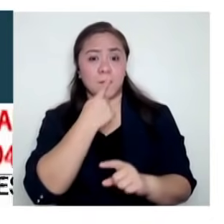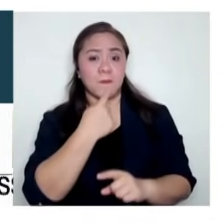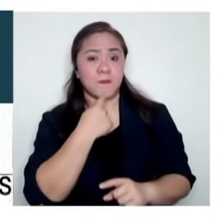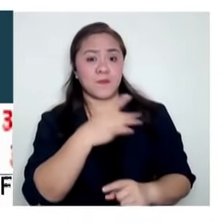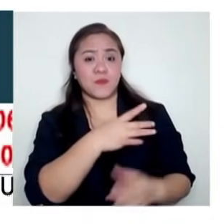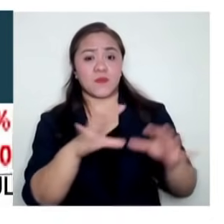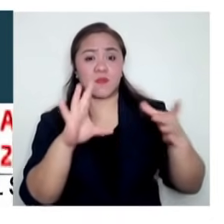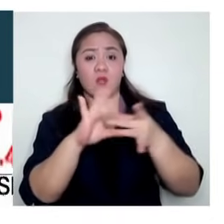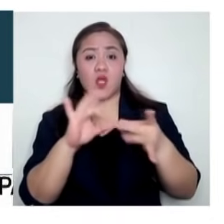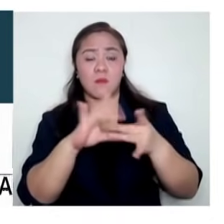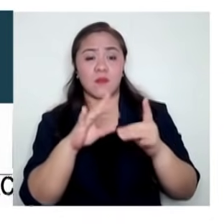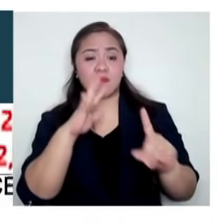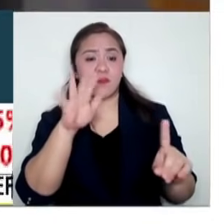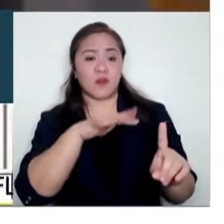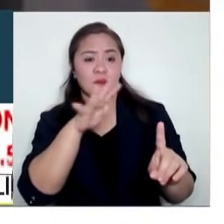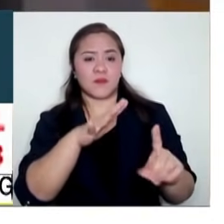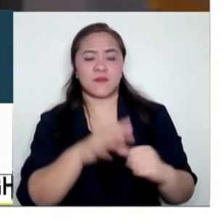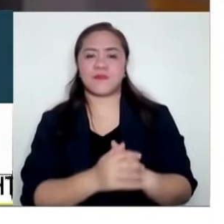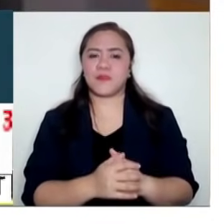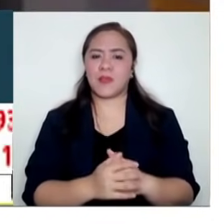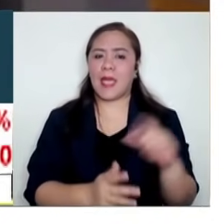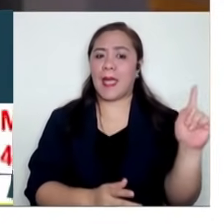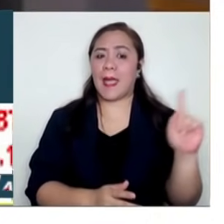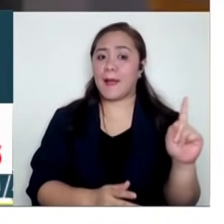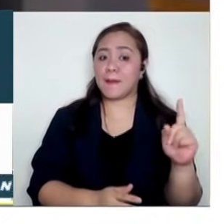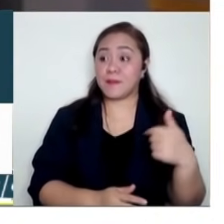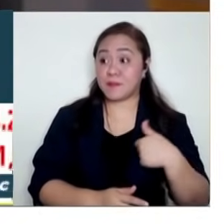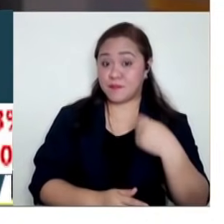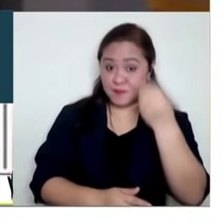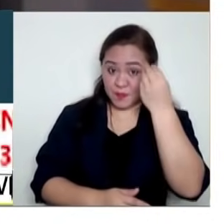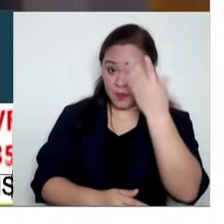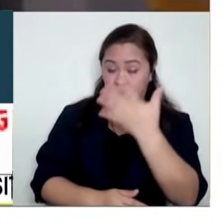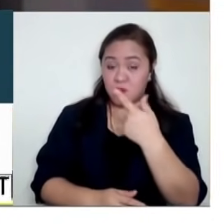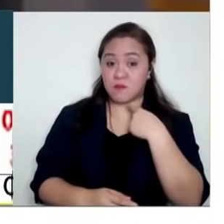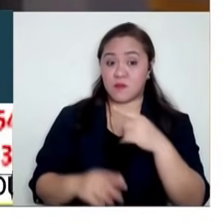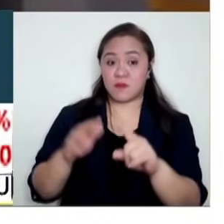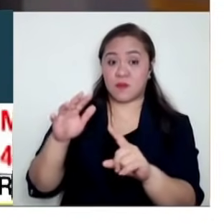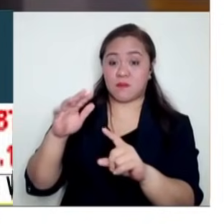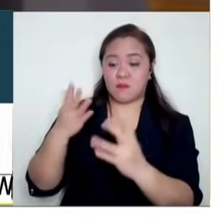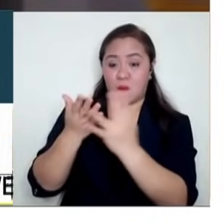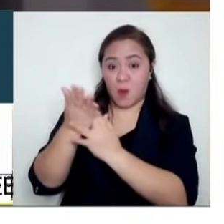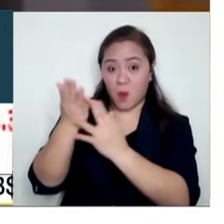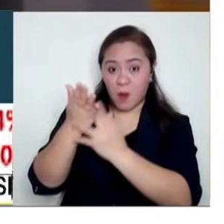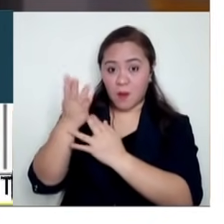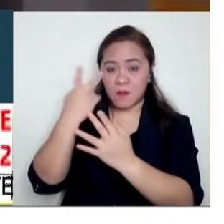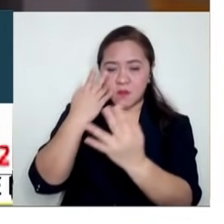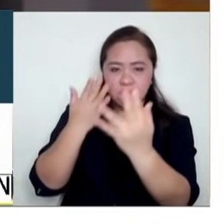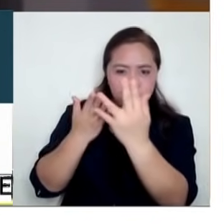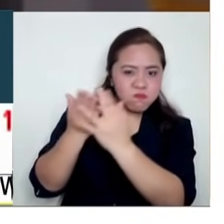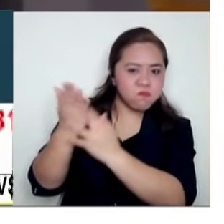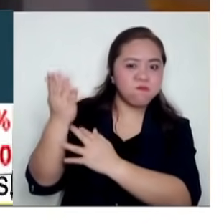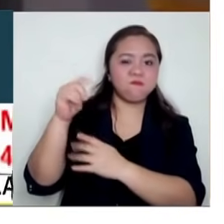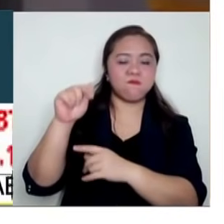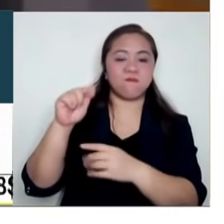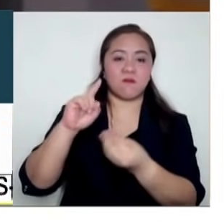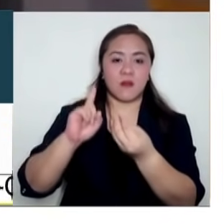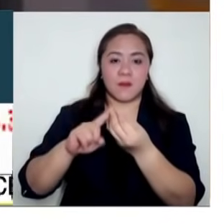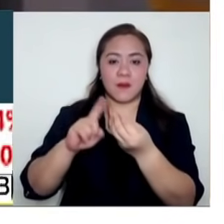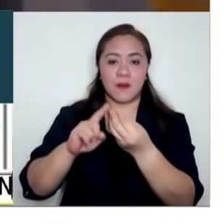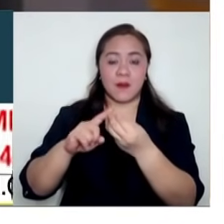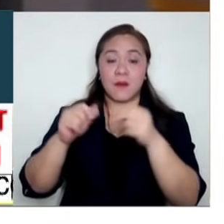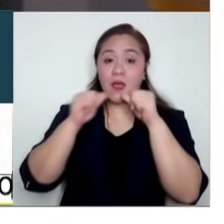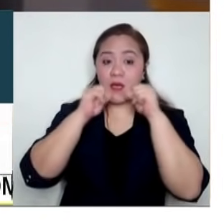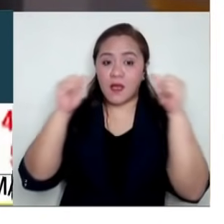don't agree with that lack of transparency, Carmina, because we had been very transparent since the start of this pandemic. I just want to